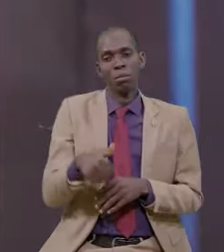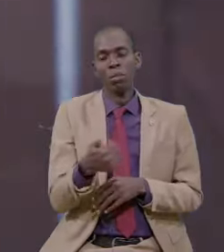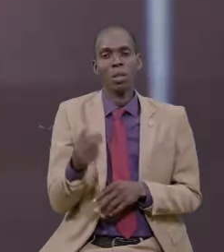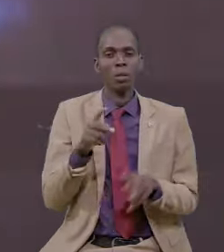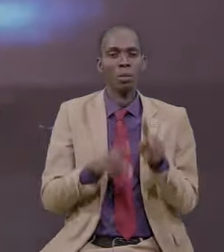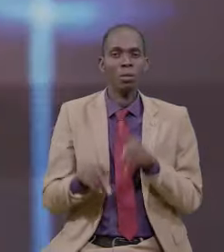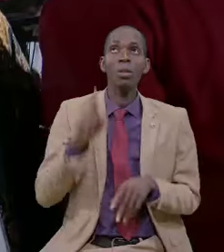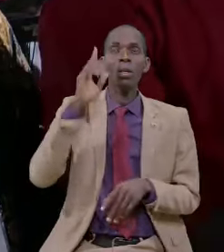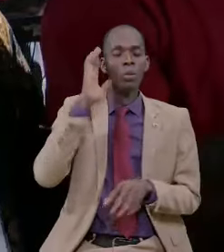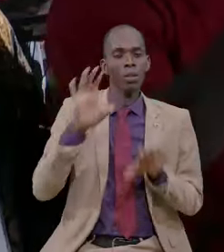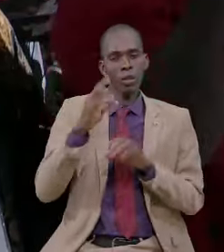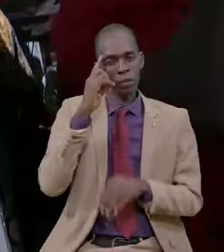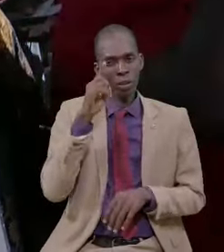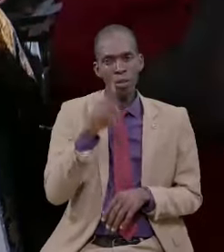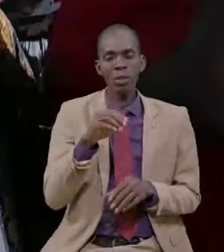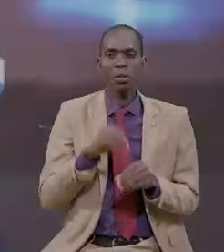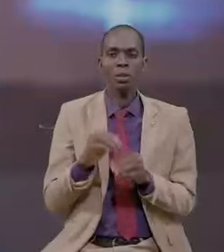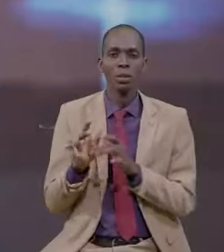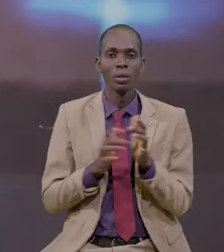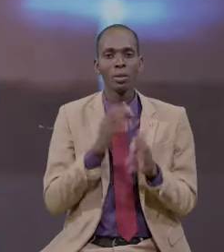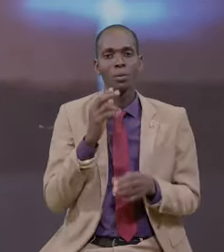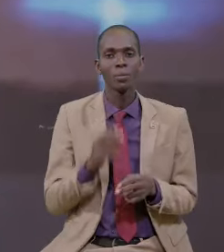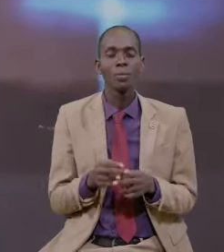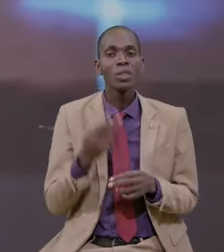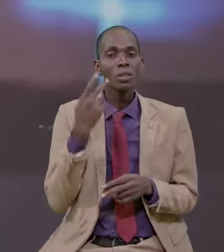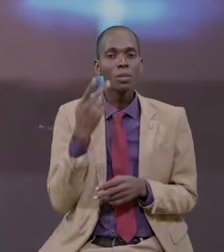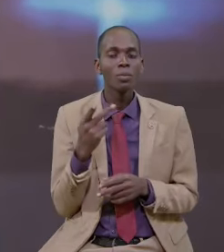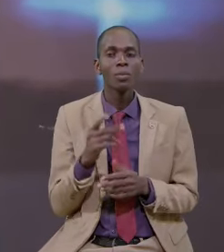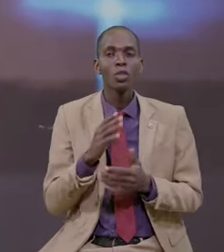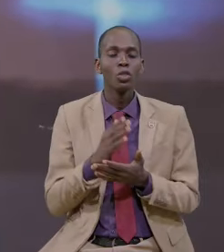will do for you. Yeah. You know, some people say,